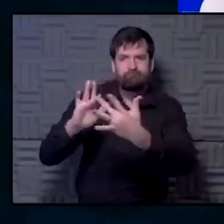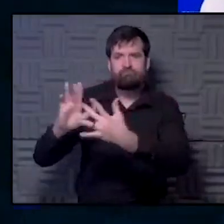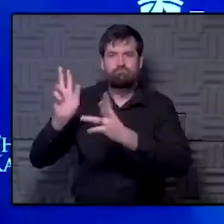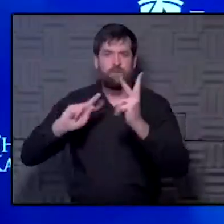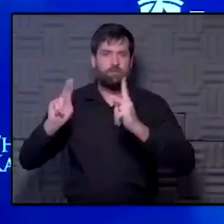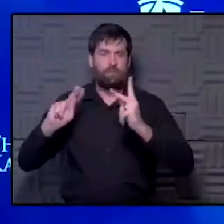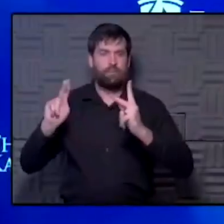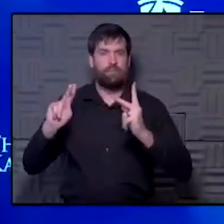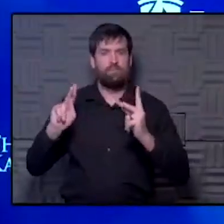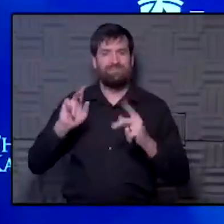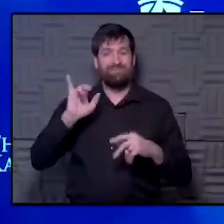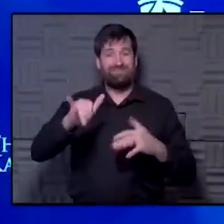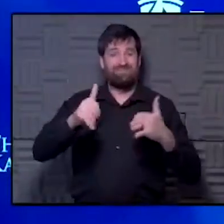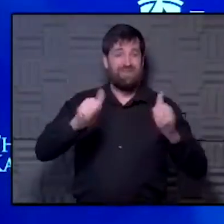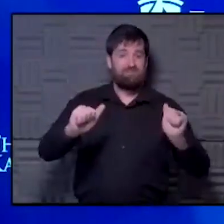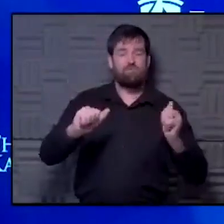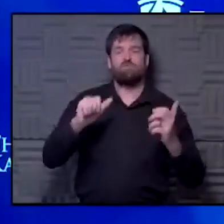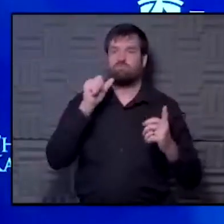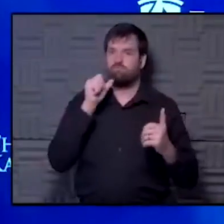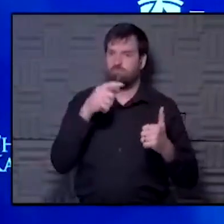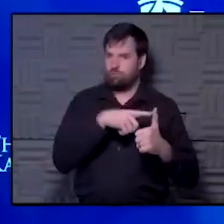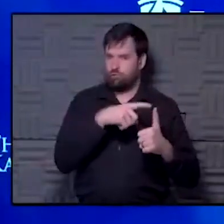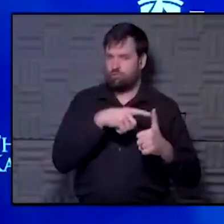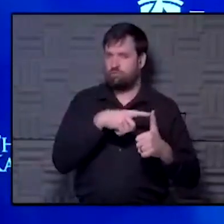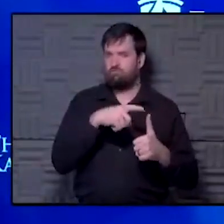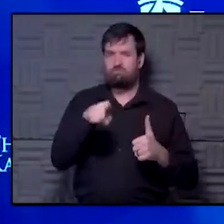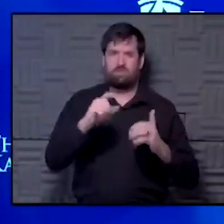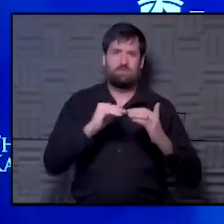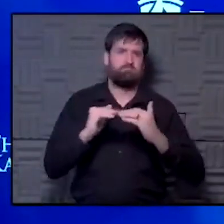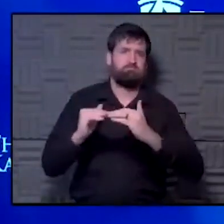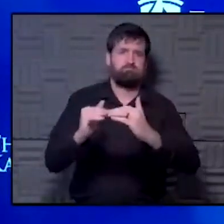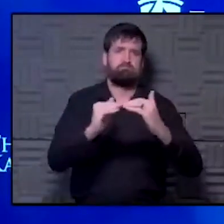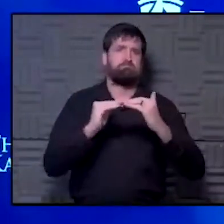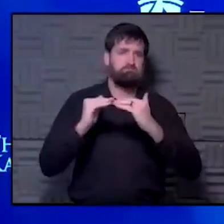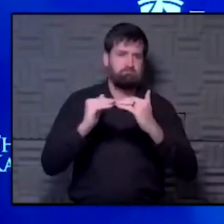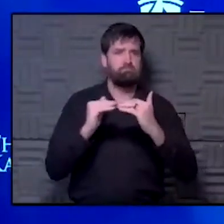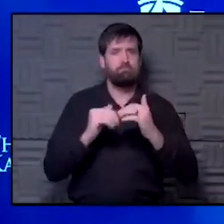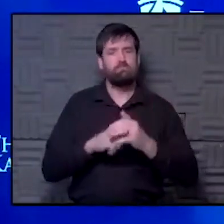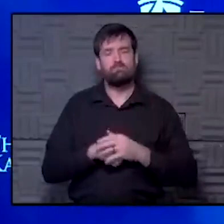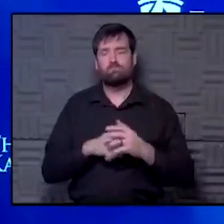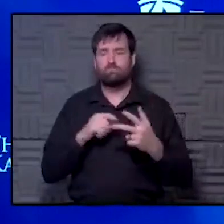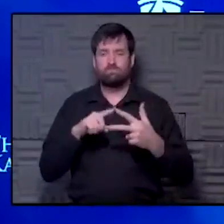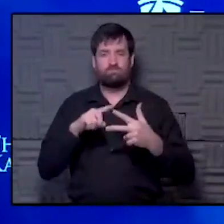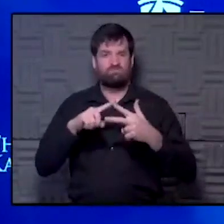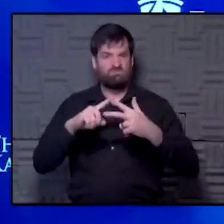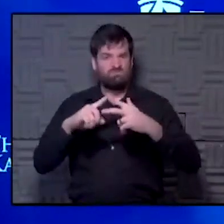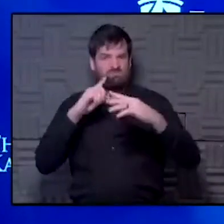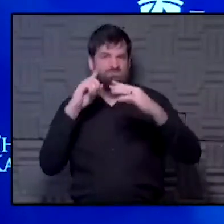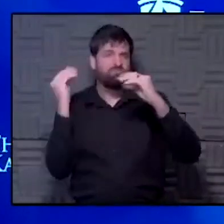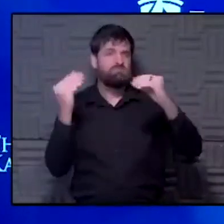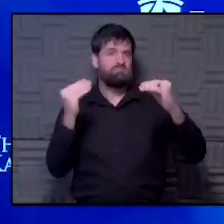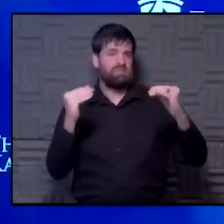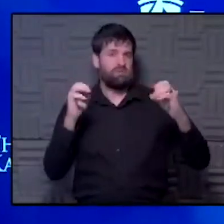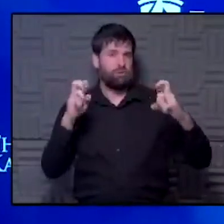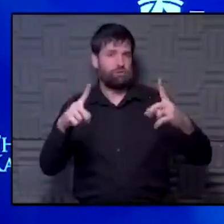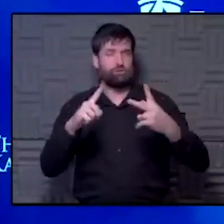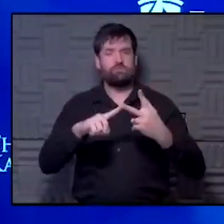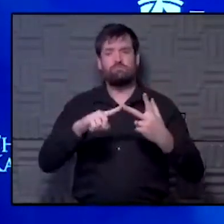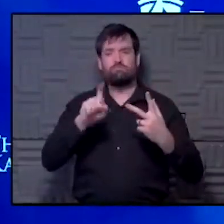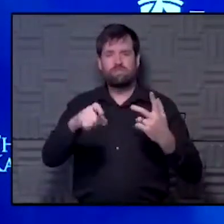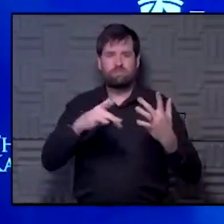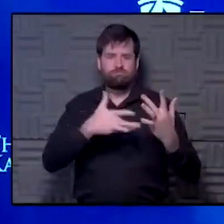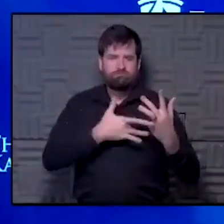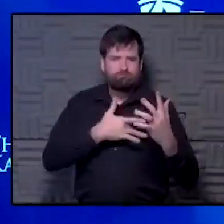that effort has to be a couple of things. First of all, it has to be just. It has to be educational. It has to be